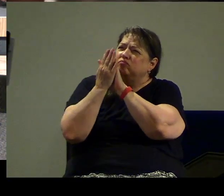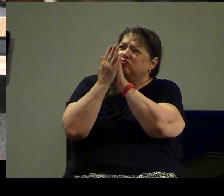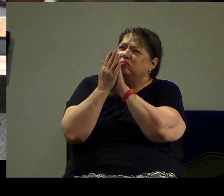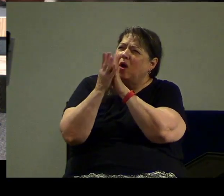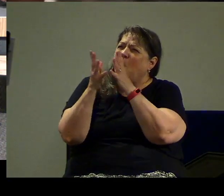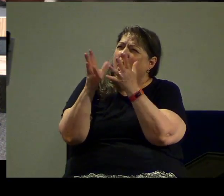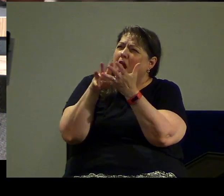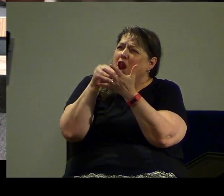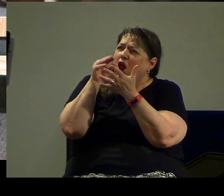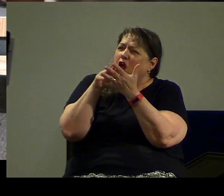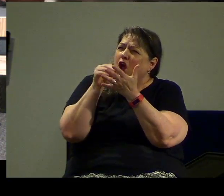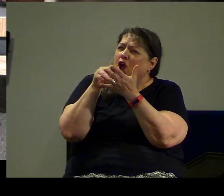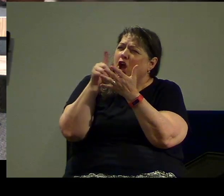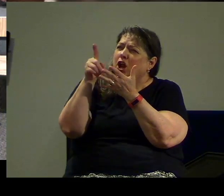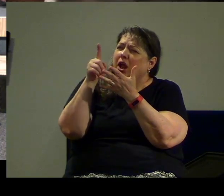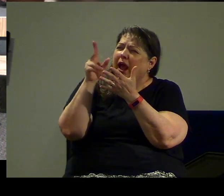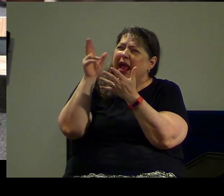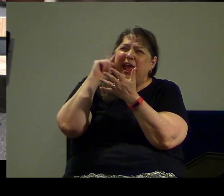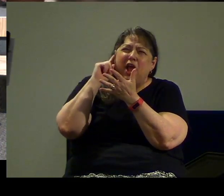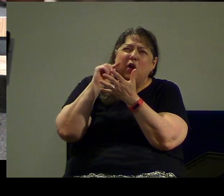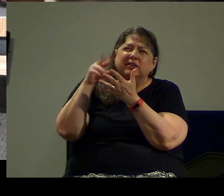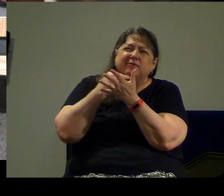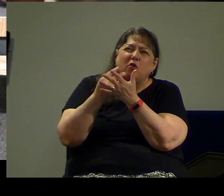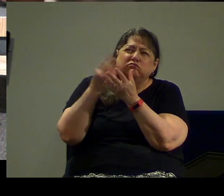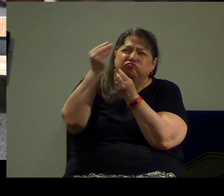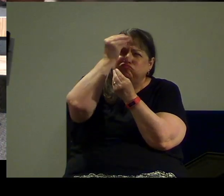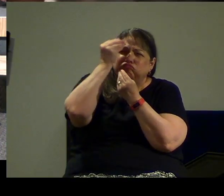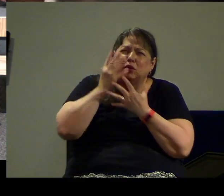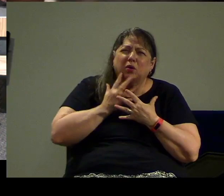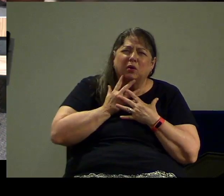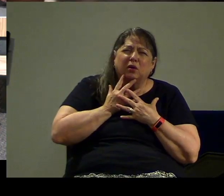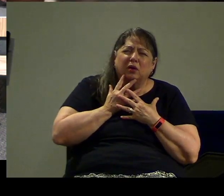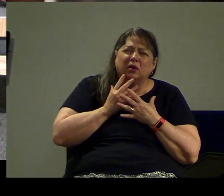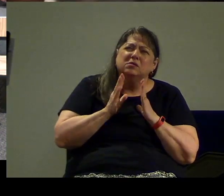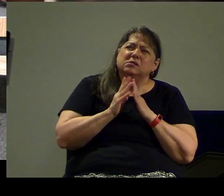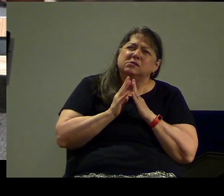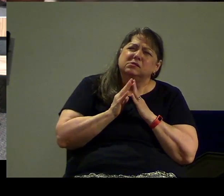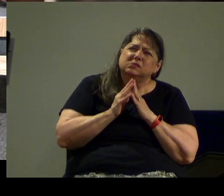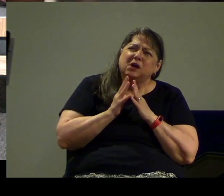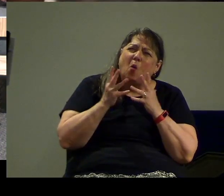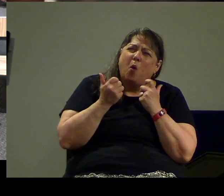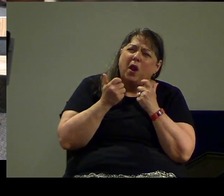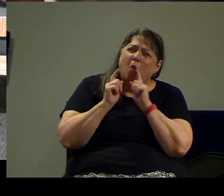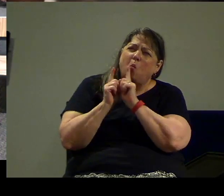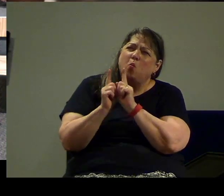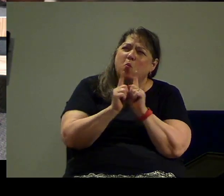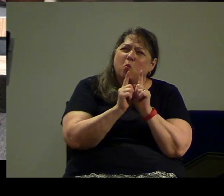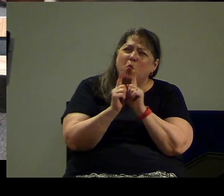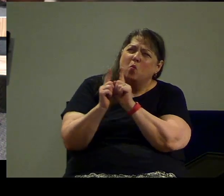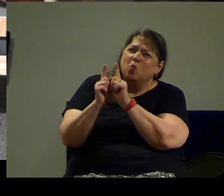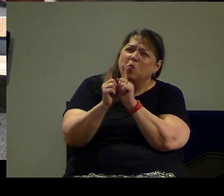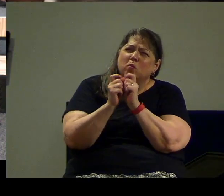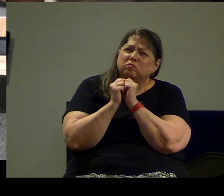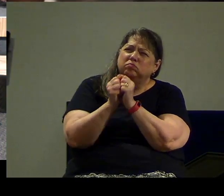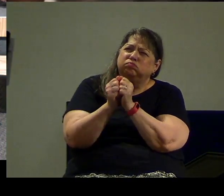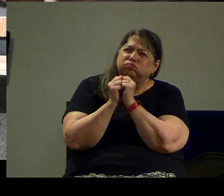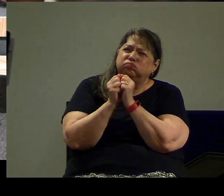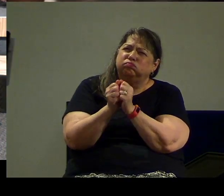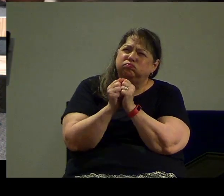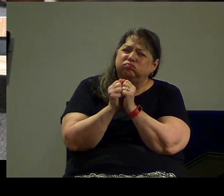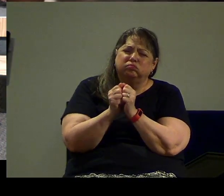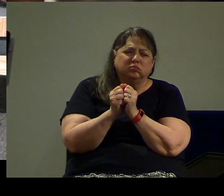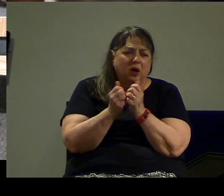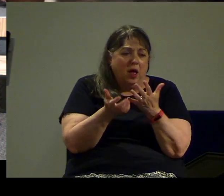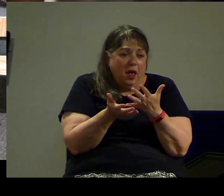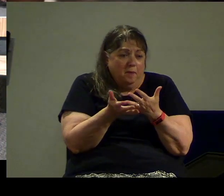I could learn from him and walk with him. So the priorities of our life, I want to go here